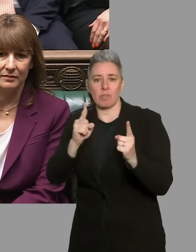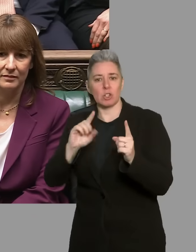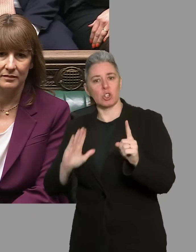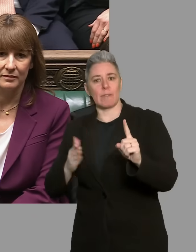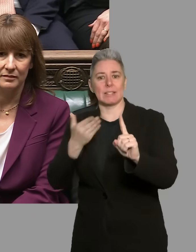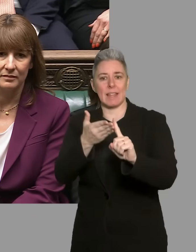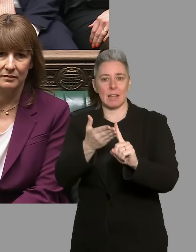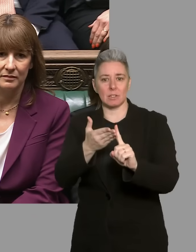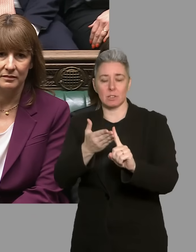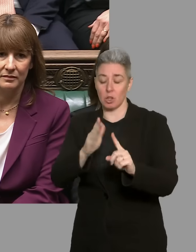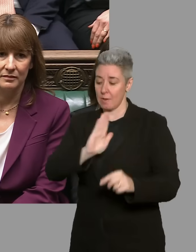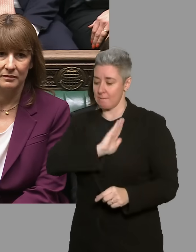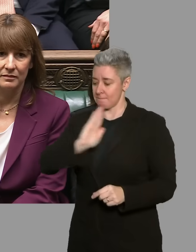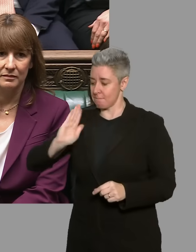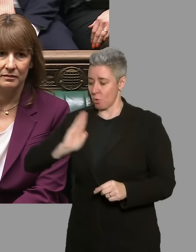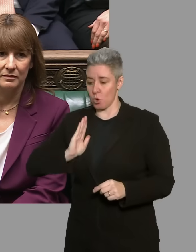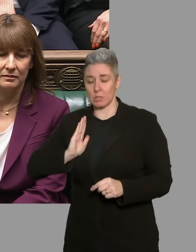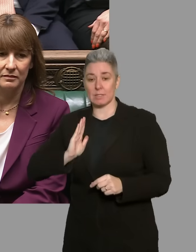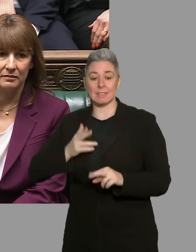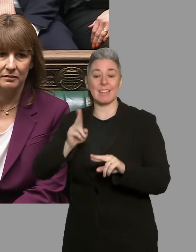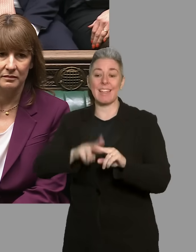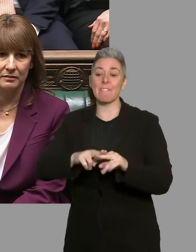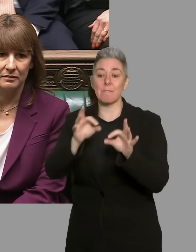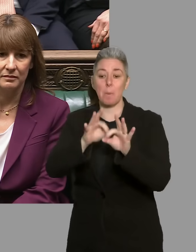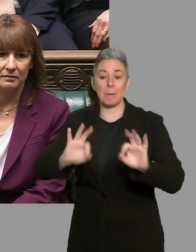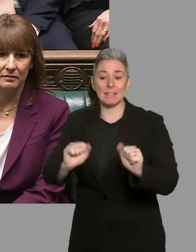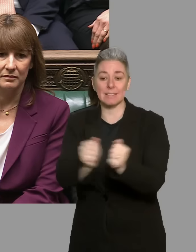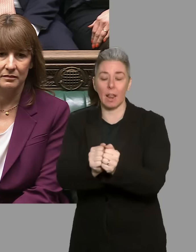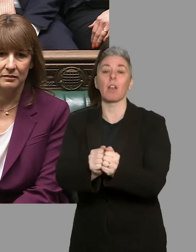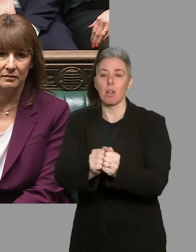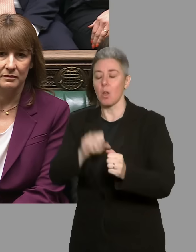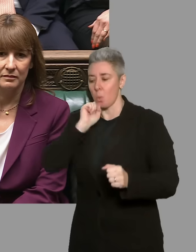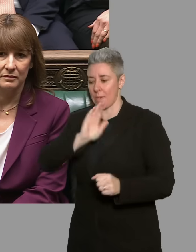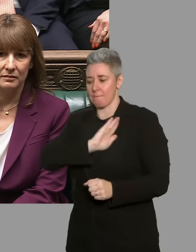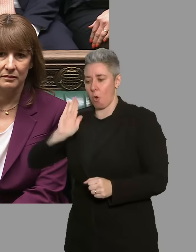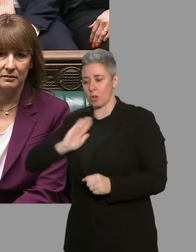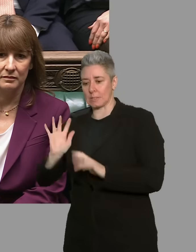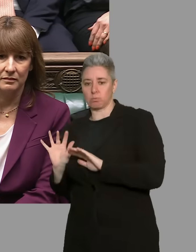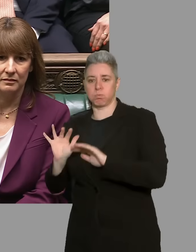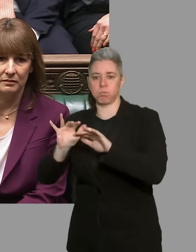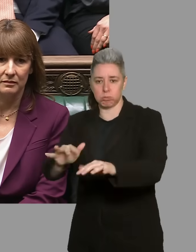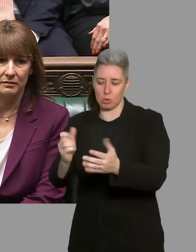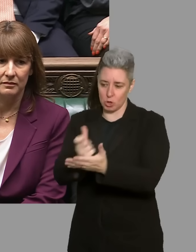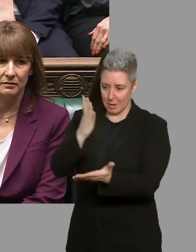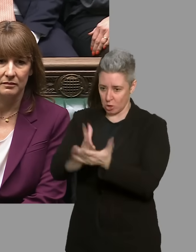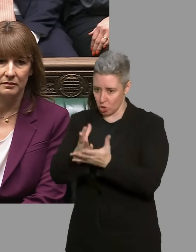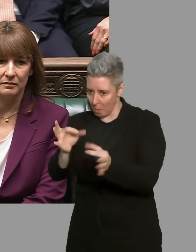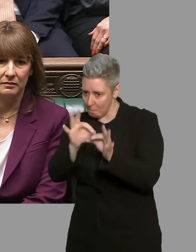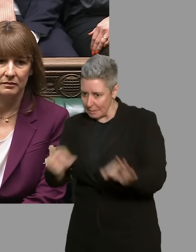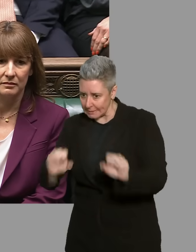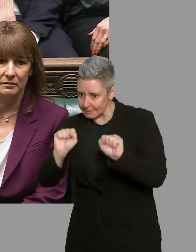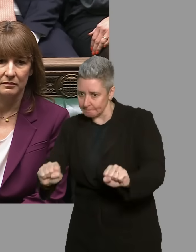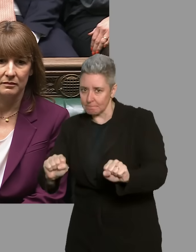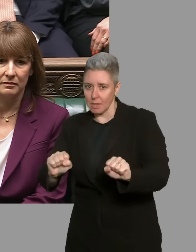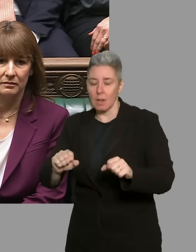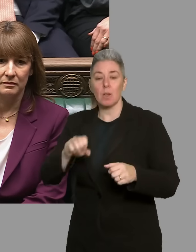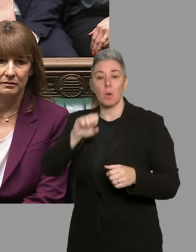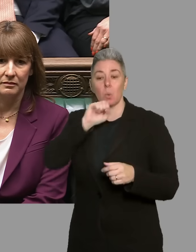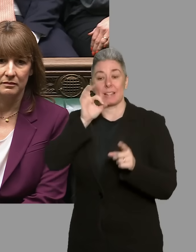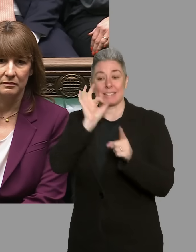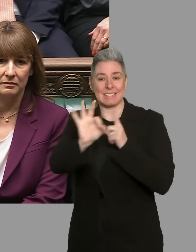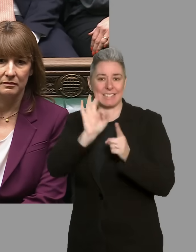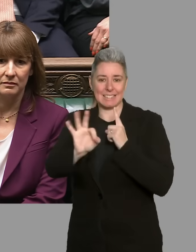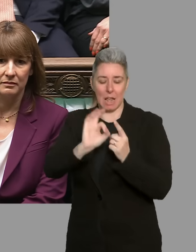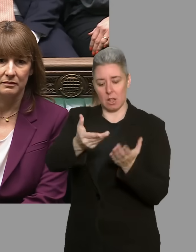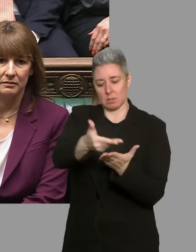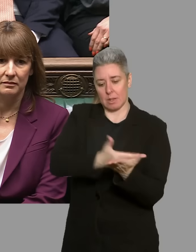deal. Mr. Speaker, we will set out the details in a statement at the earliest opportunity. I will keep the